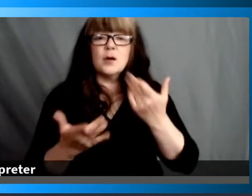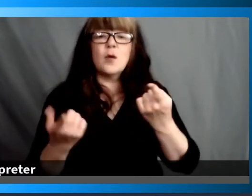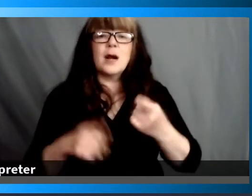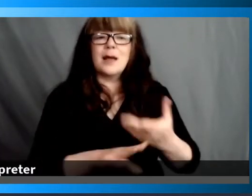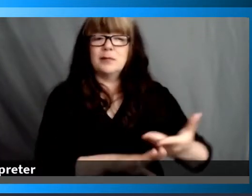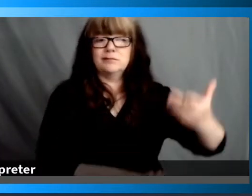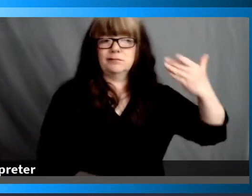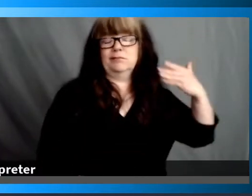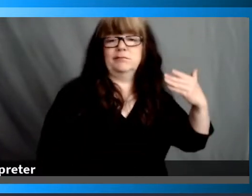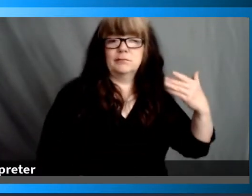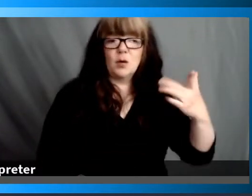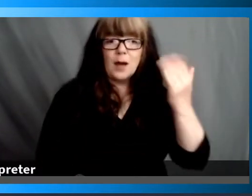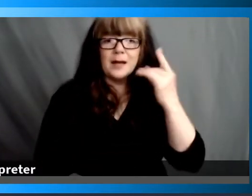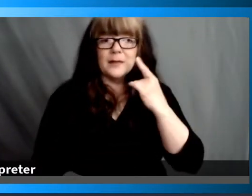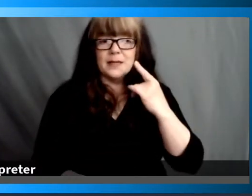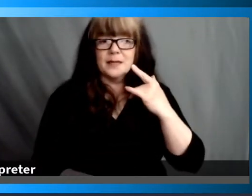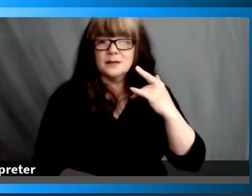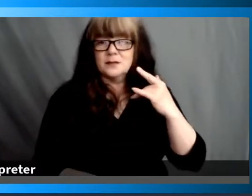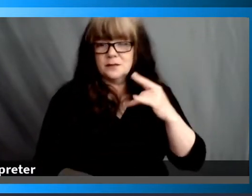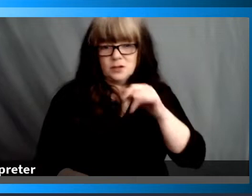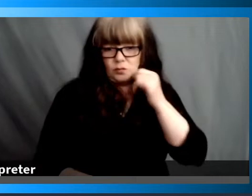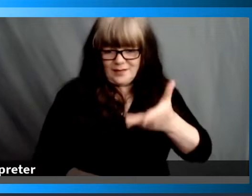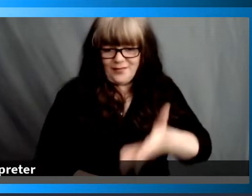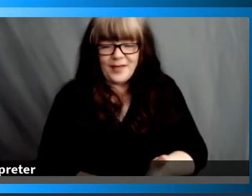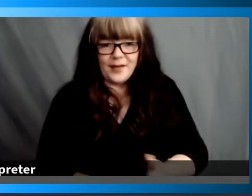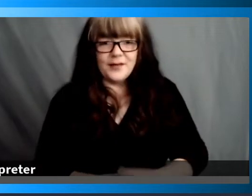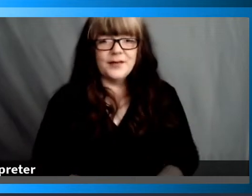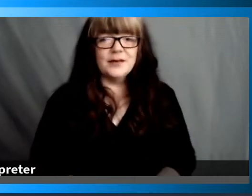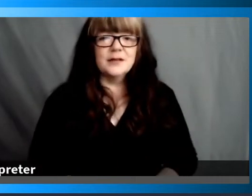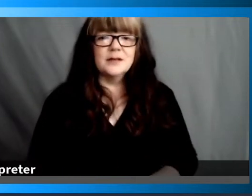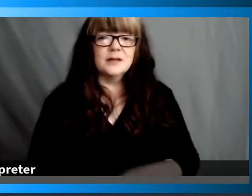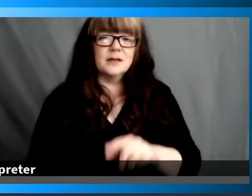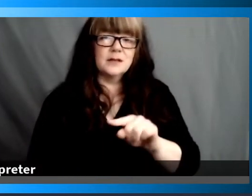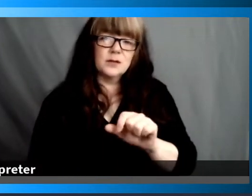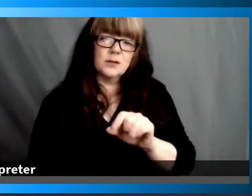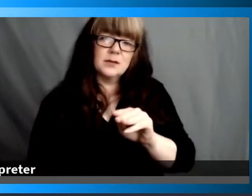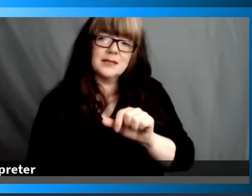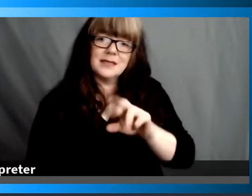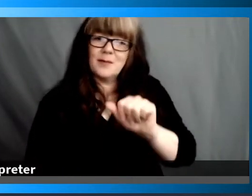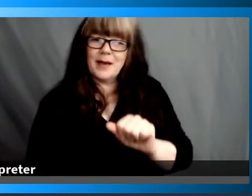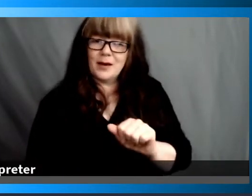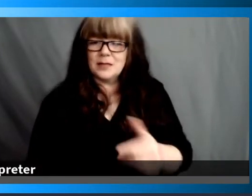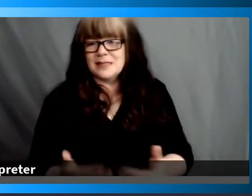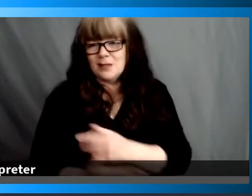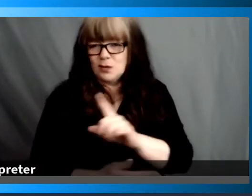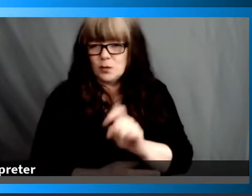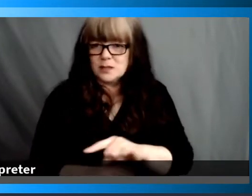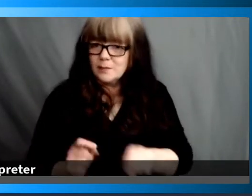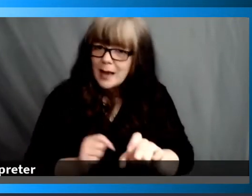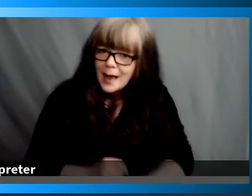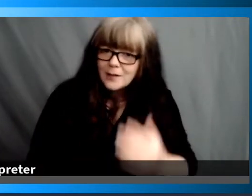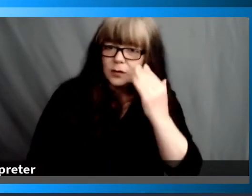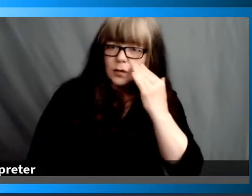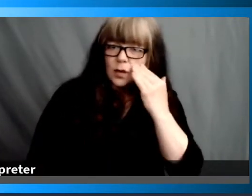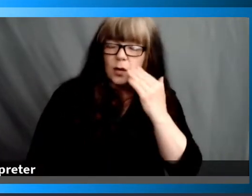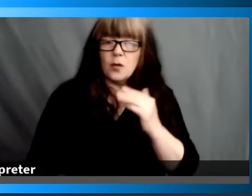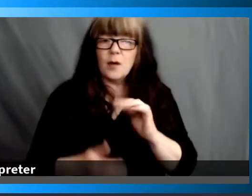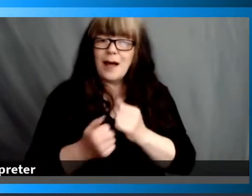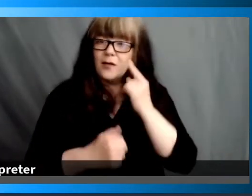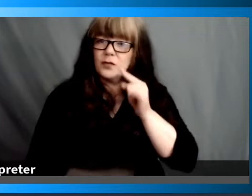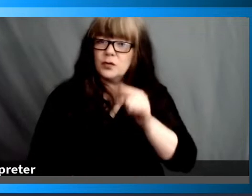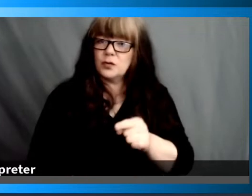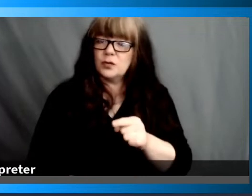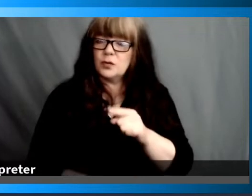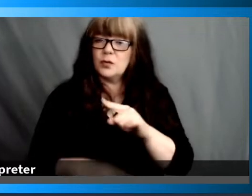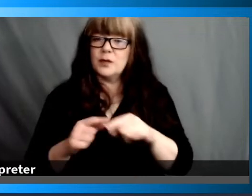because she'd been gone so long. So Tamara, like, this is totally a new question, but I have to know, like, how is it for you kind of being